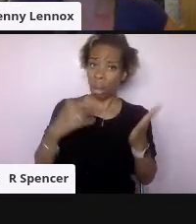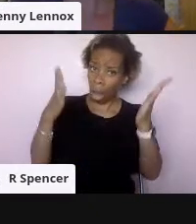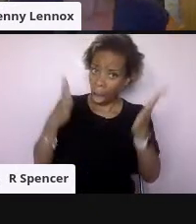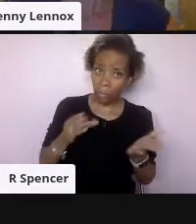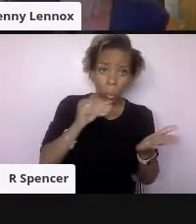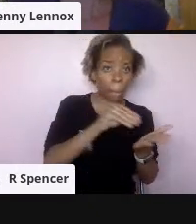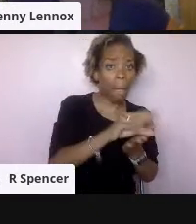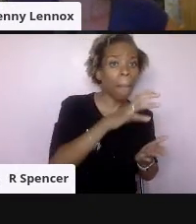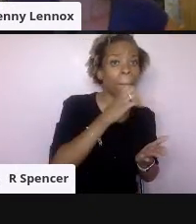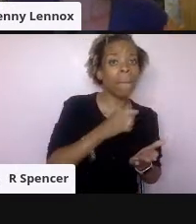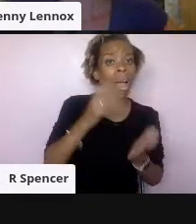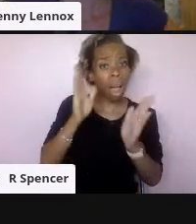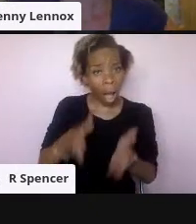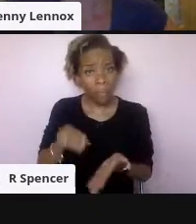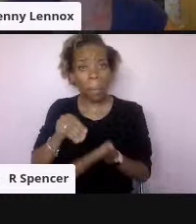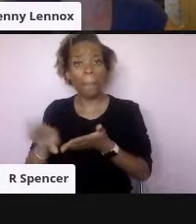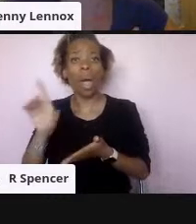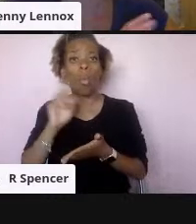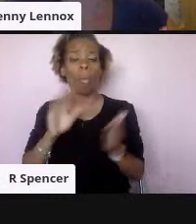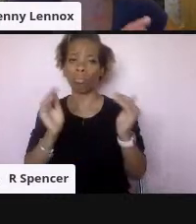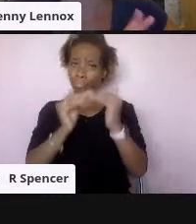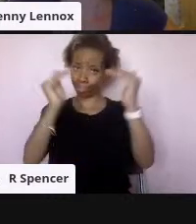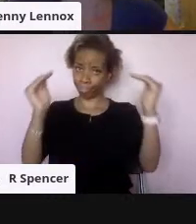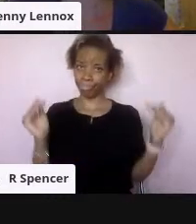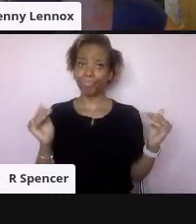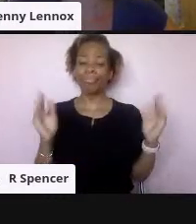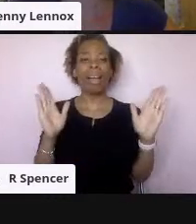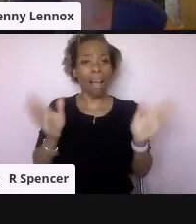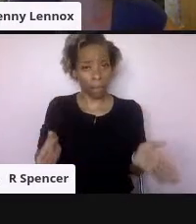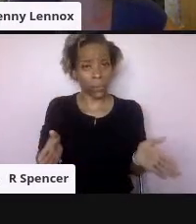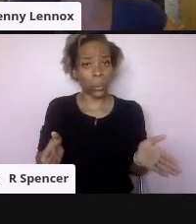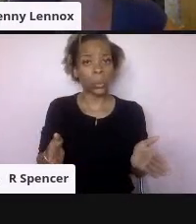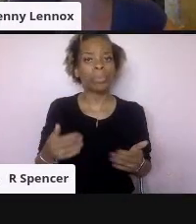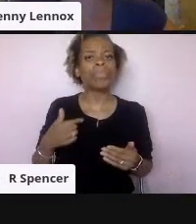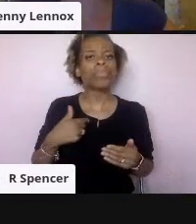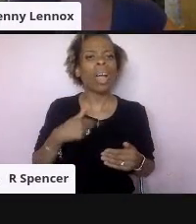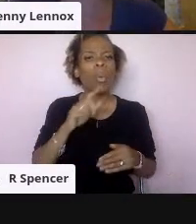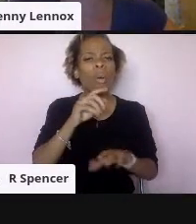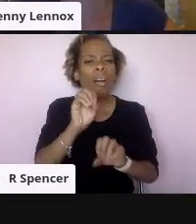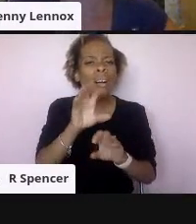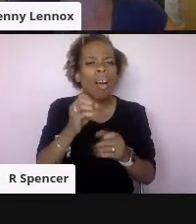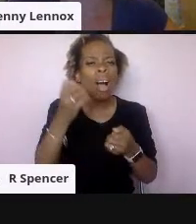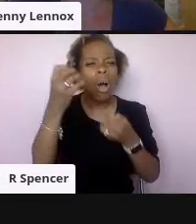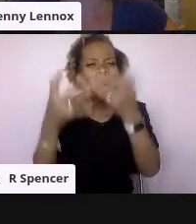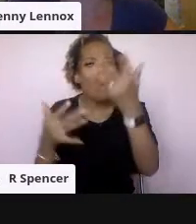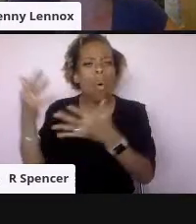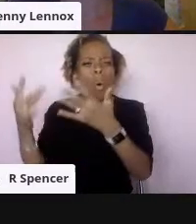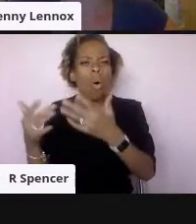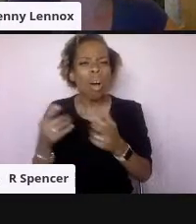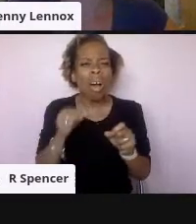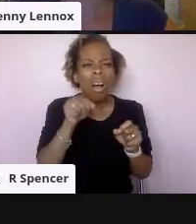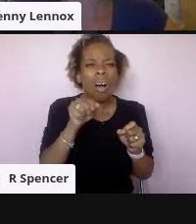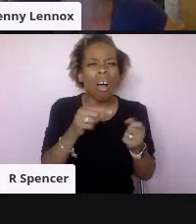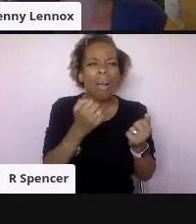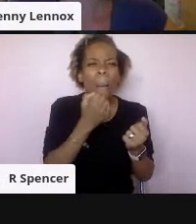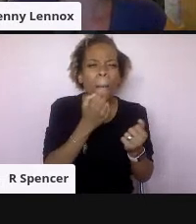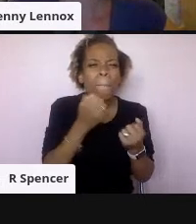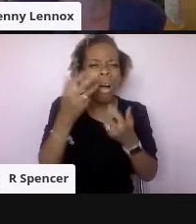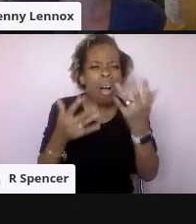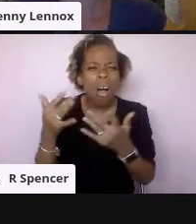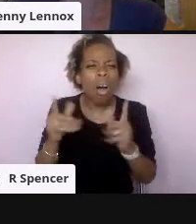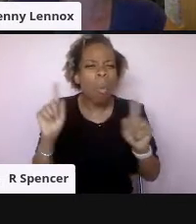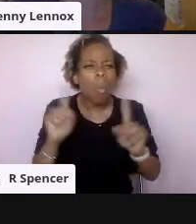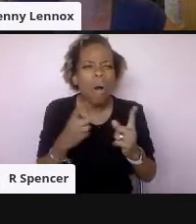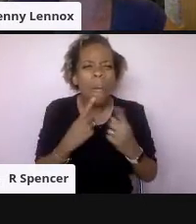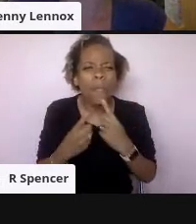women equally. But it's also kind of quite useful data, and I'm going to run through some of the stuff you might get from an equal pay audit more broadly to kind of look at